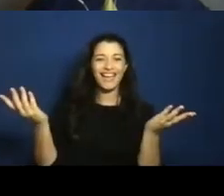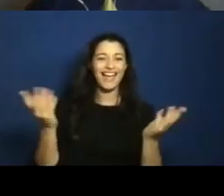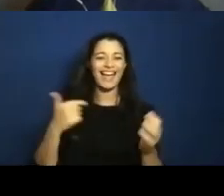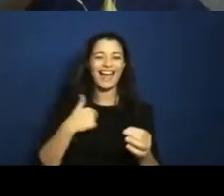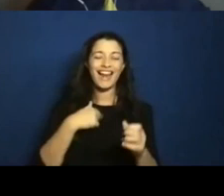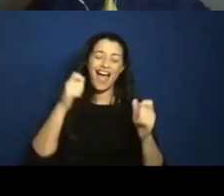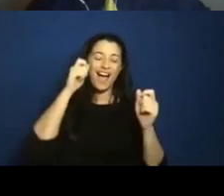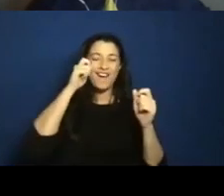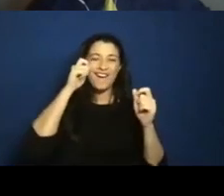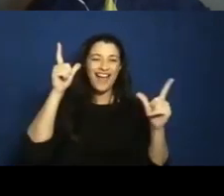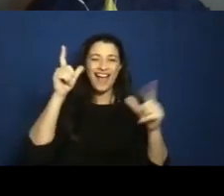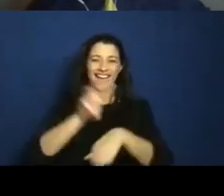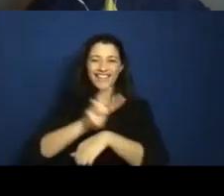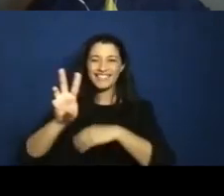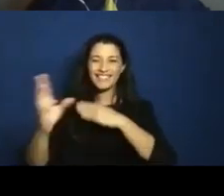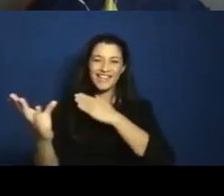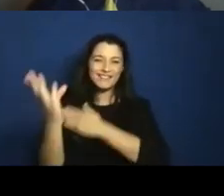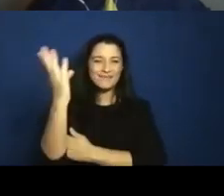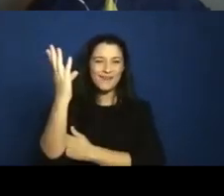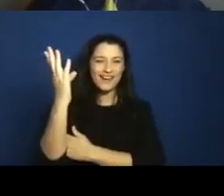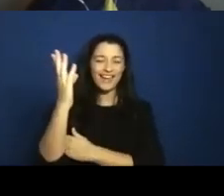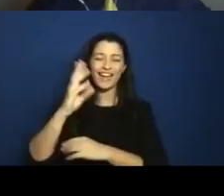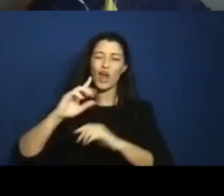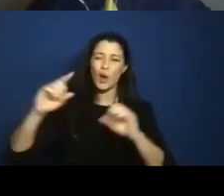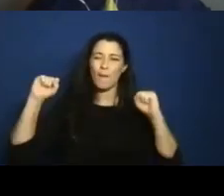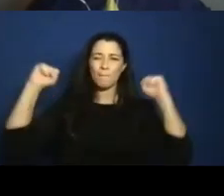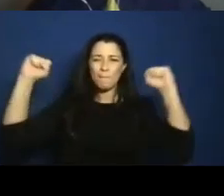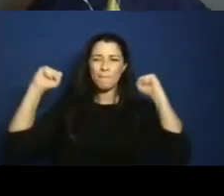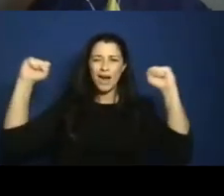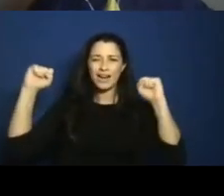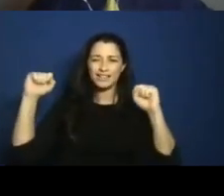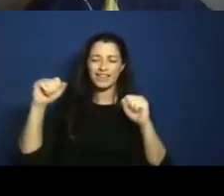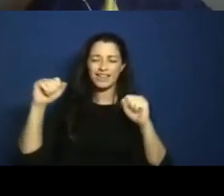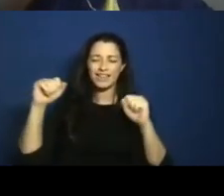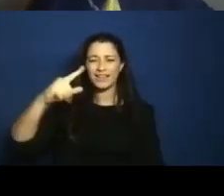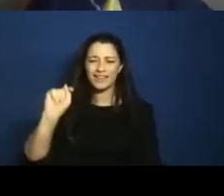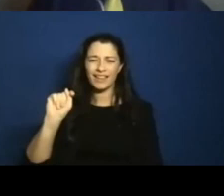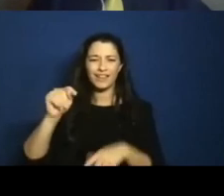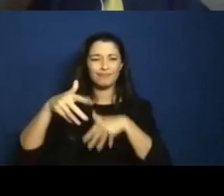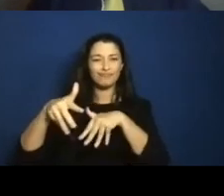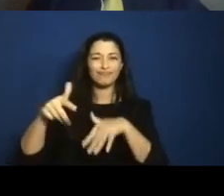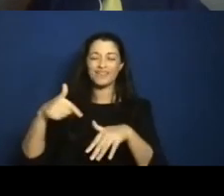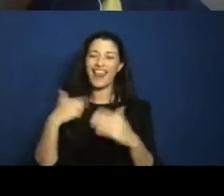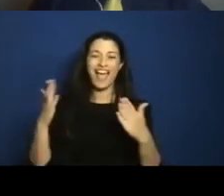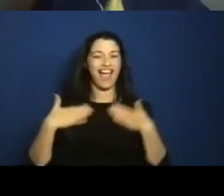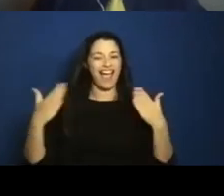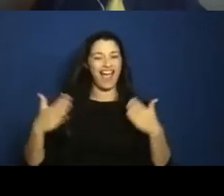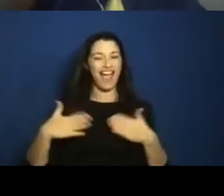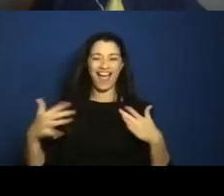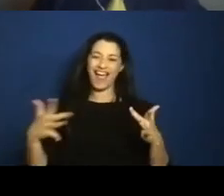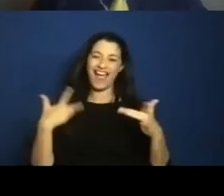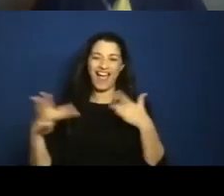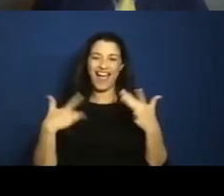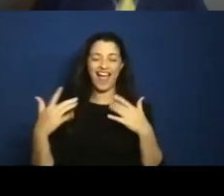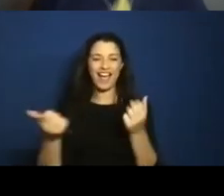up 6 a.m. going to PT formation and I'm the most jubilant person outside, and everyone